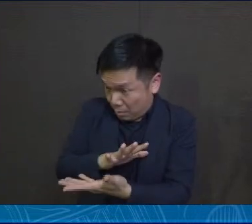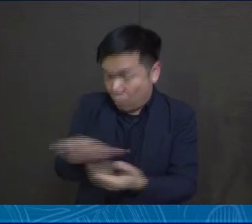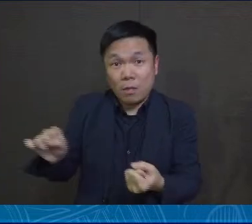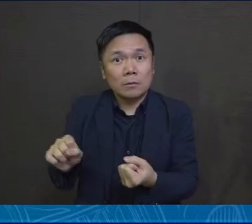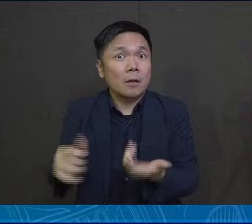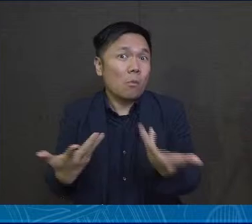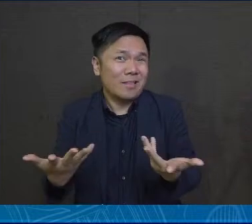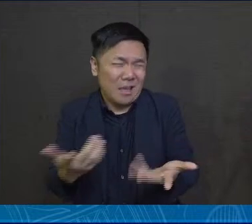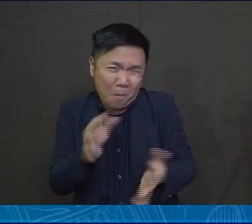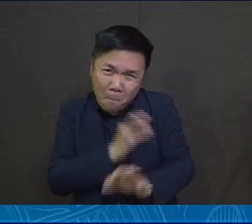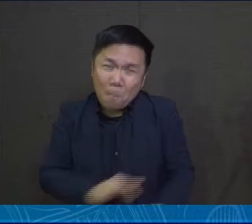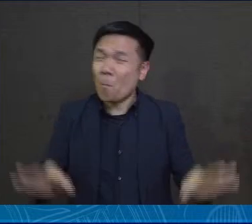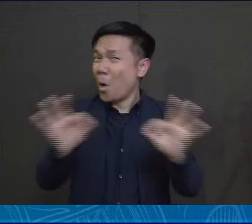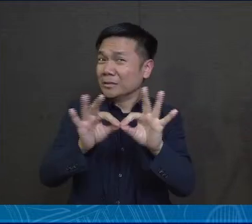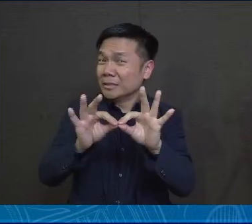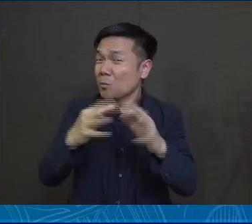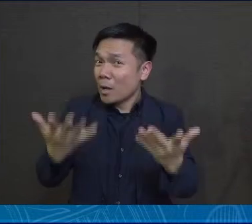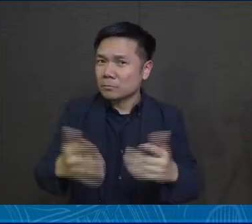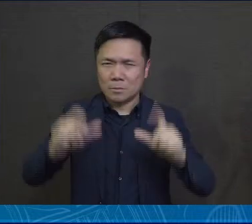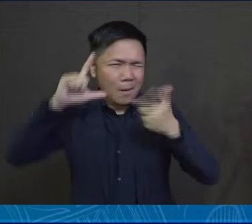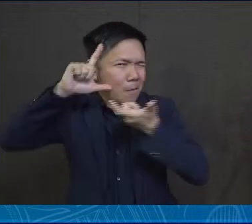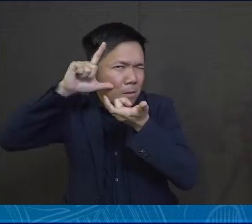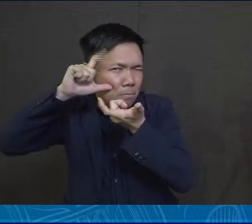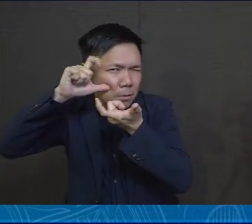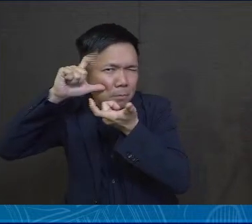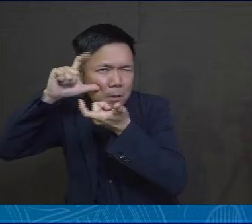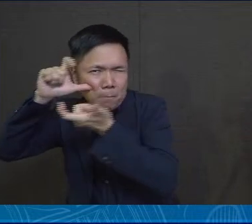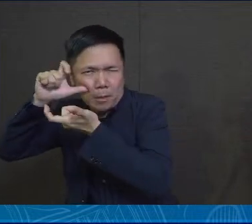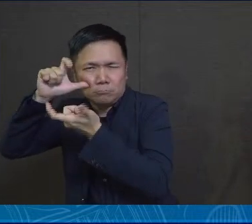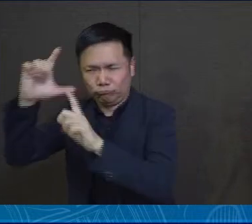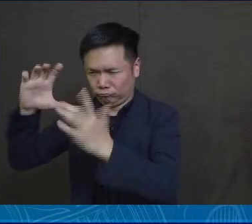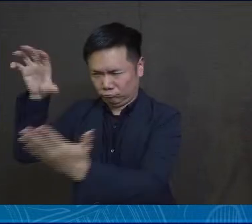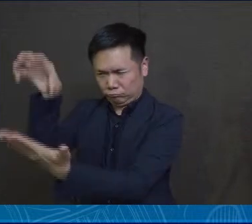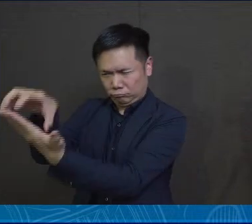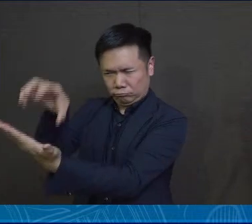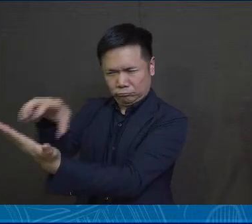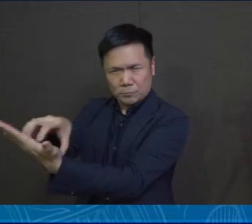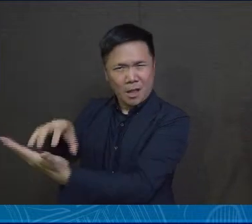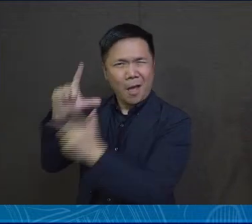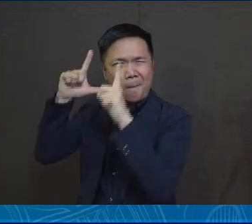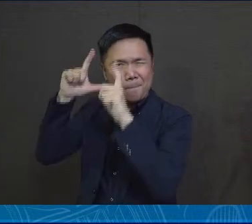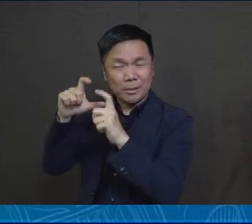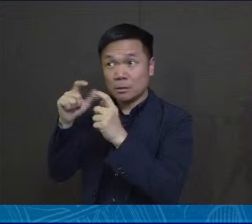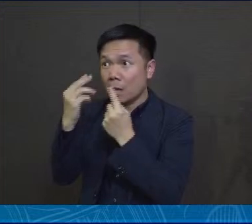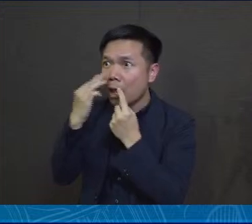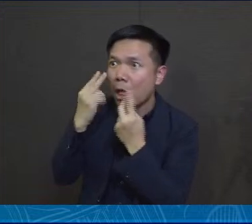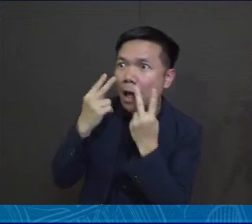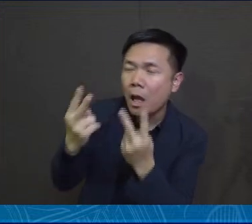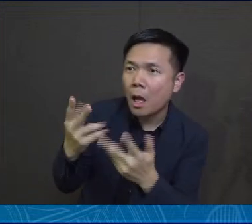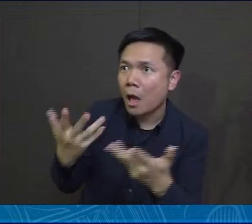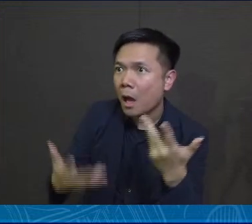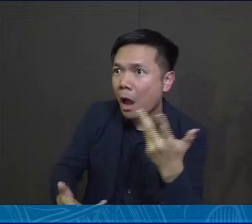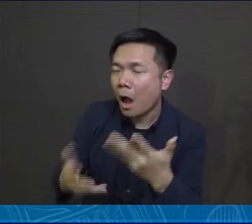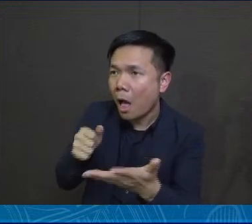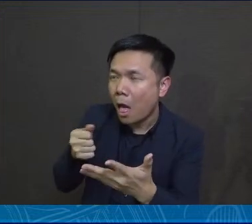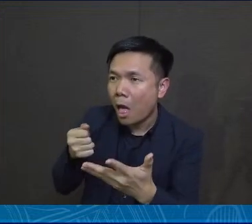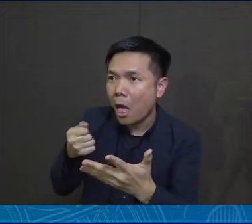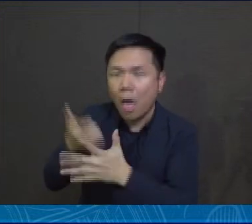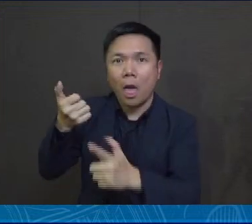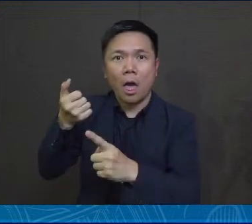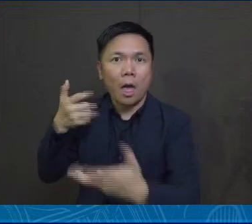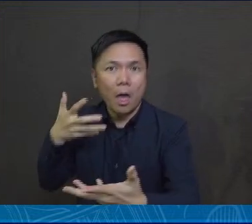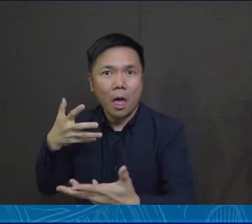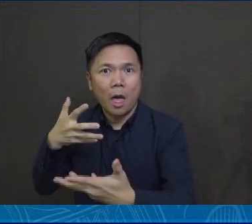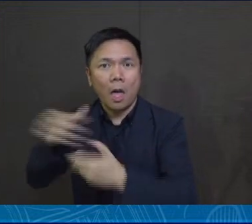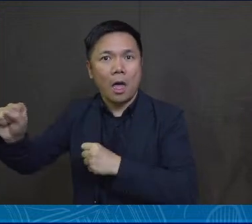imagery is very, very important data that can be captured. It can tell you things about the extent of impacts. It can tell you things about